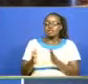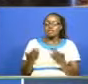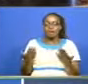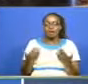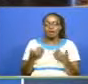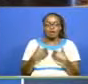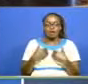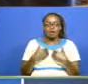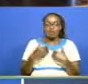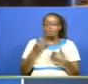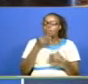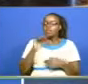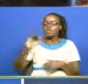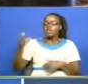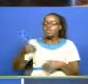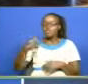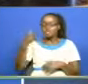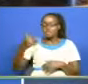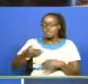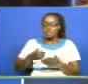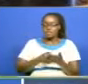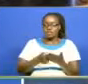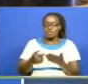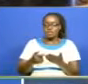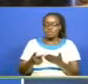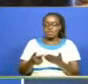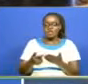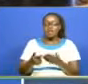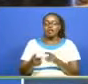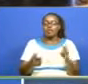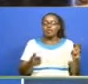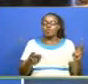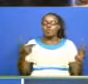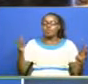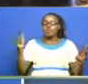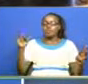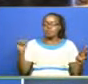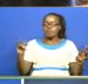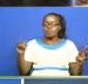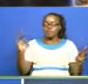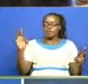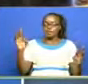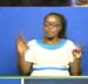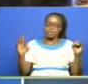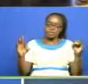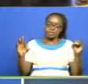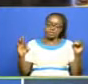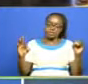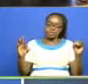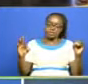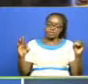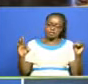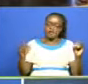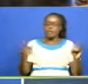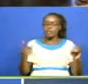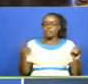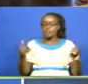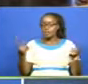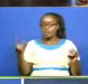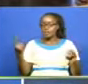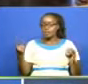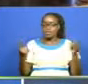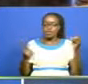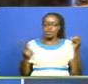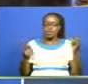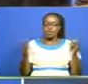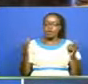holders Manchester City next week. In other results, West Ham hammered Charlton 3-0, while Newcastle claimed a 1-0 win over